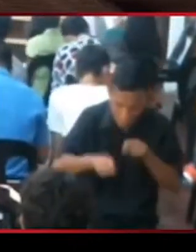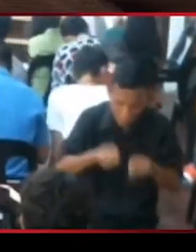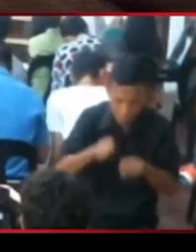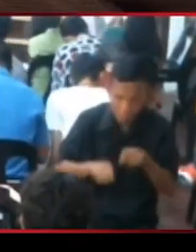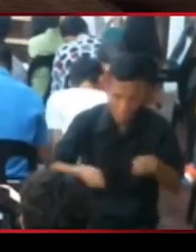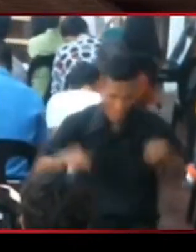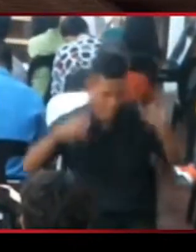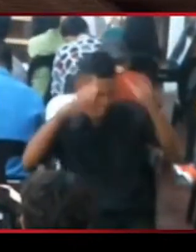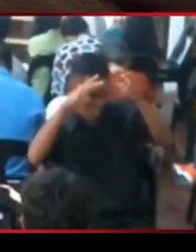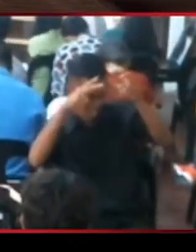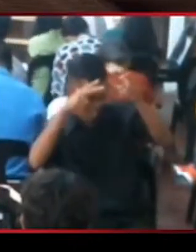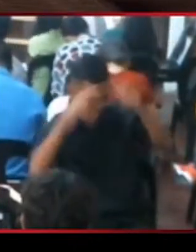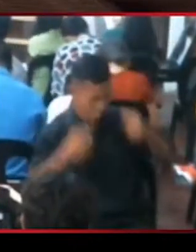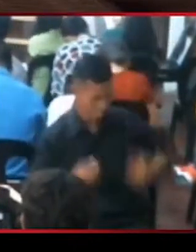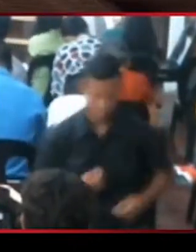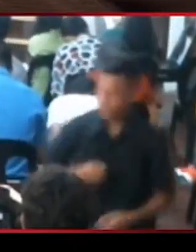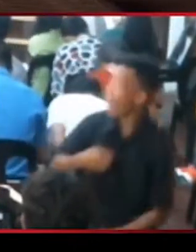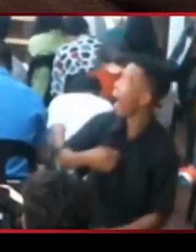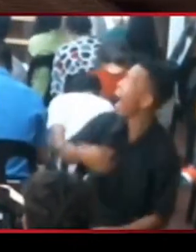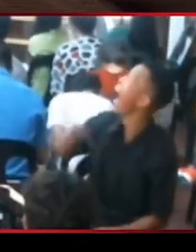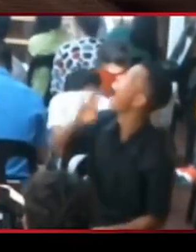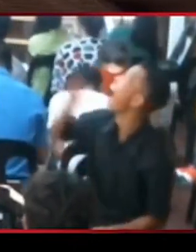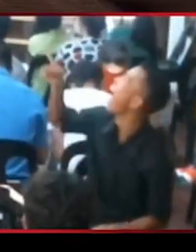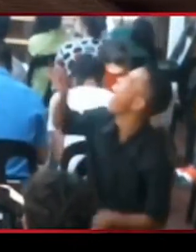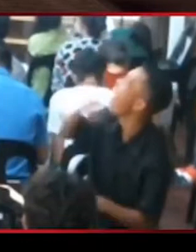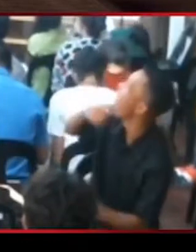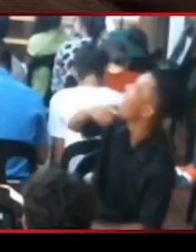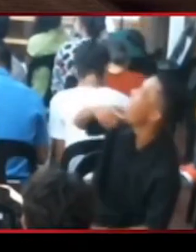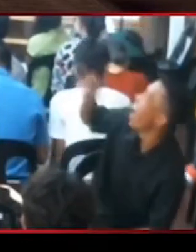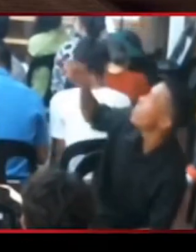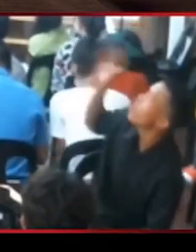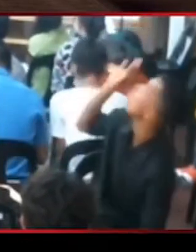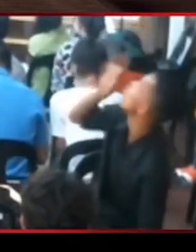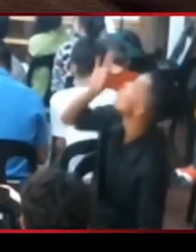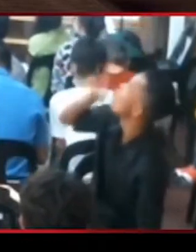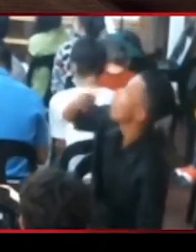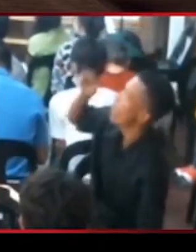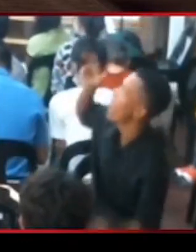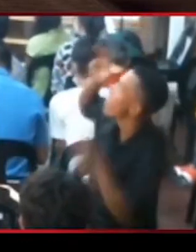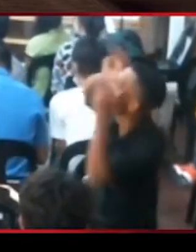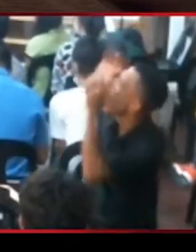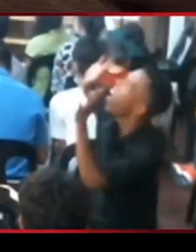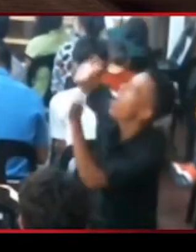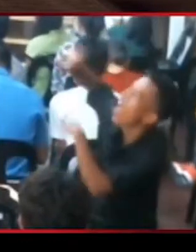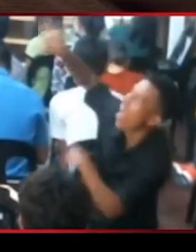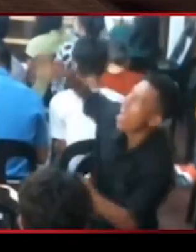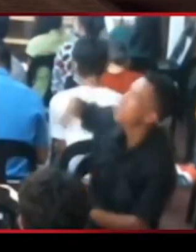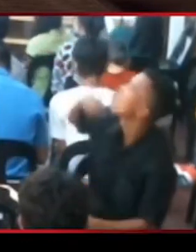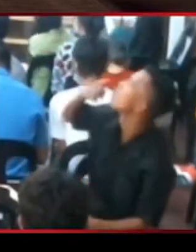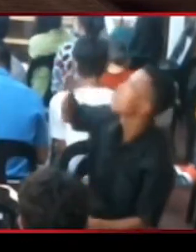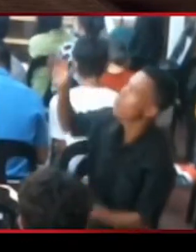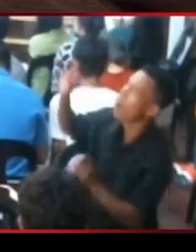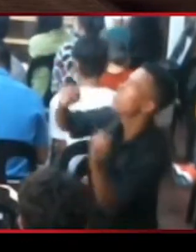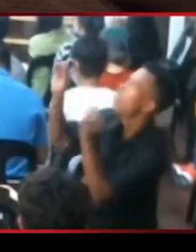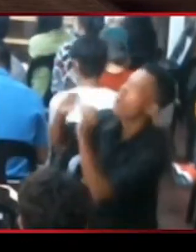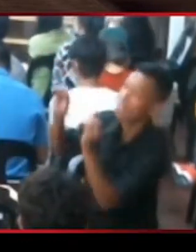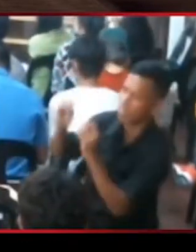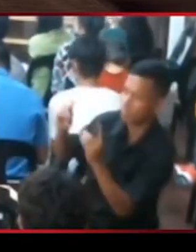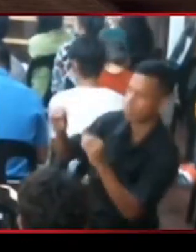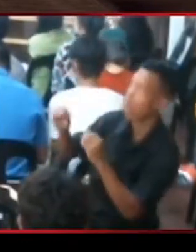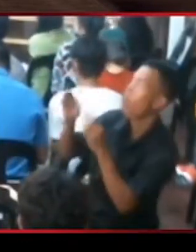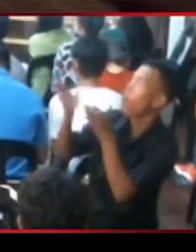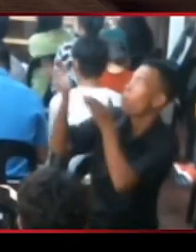face. Ha, ha, ha, ha. You're a fool. You're a phony. You're nothing compared to my